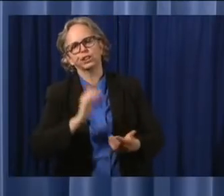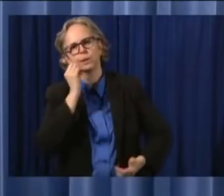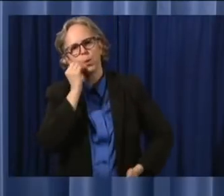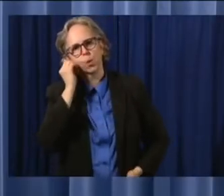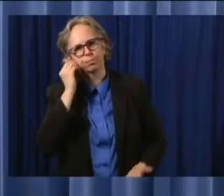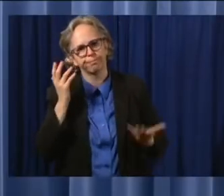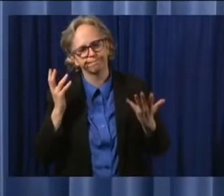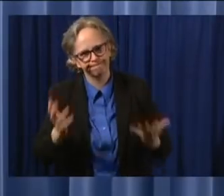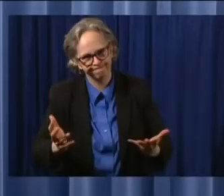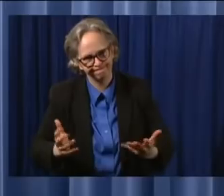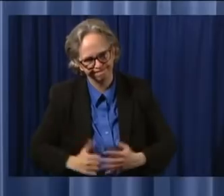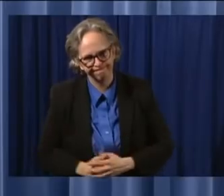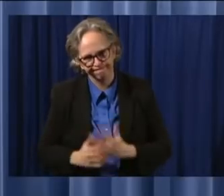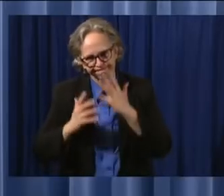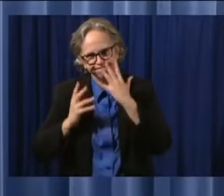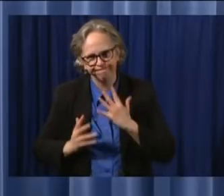patients.